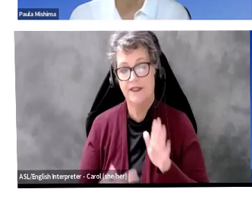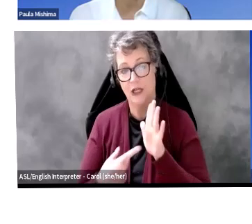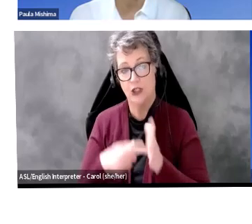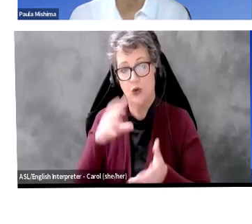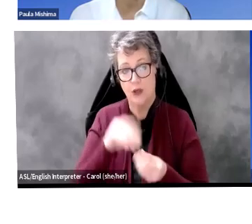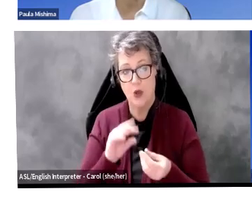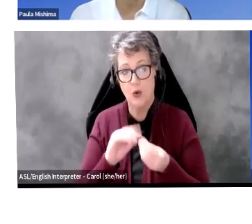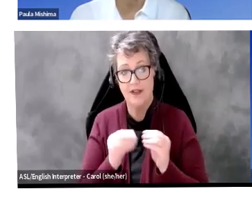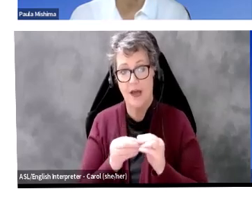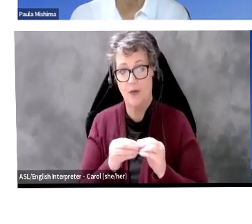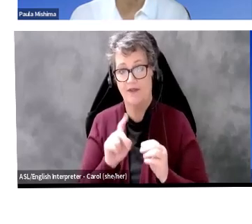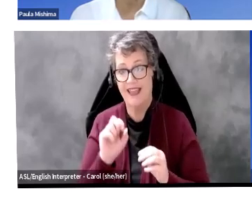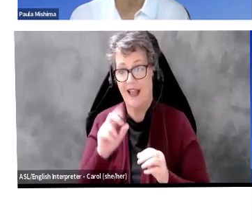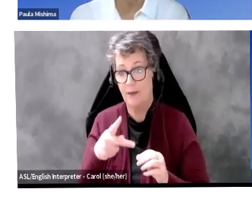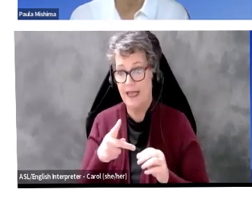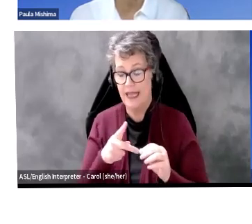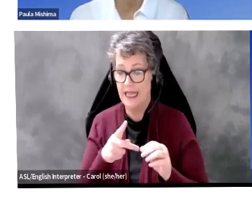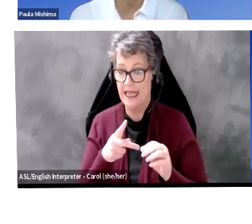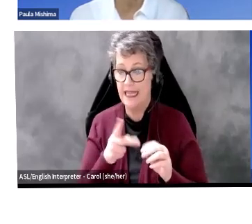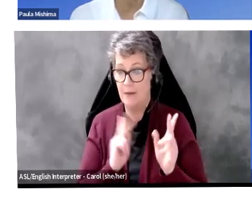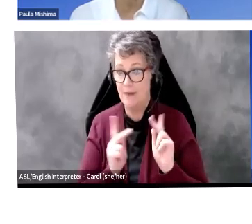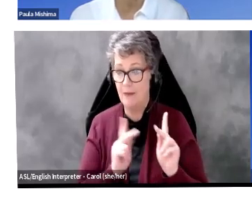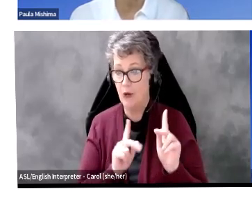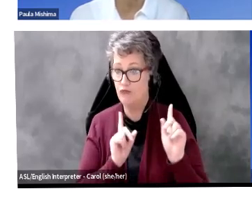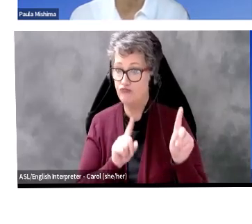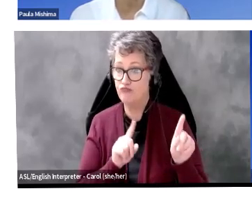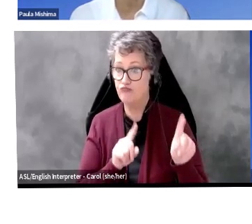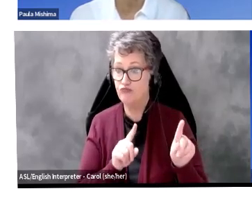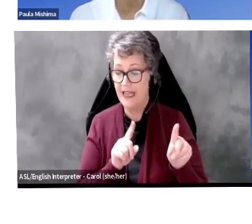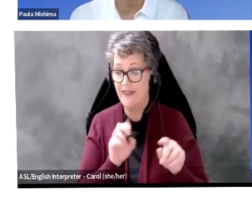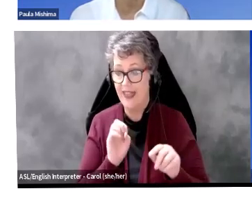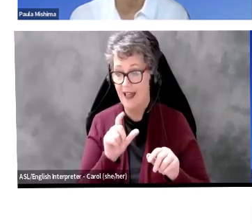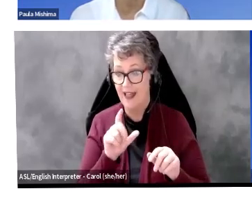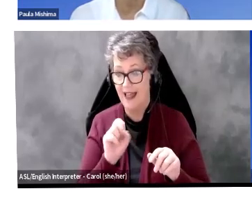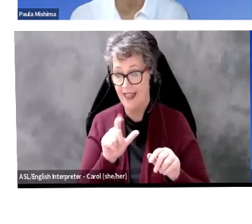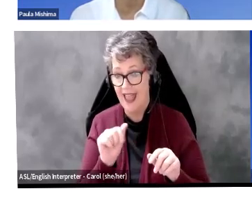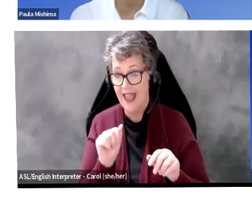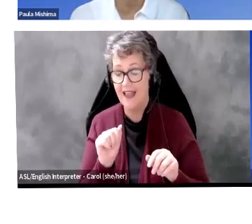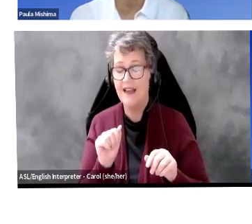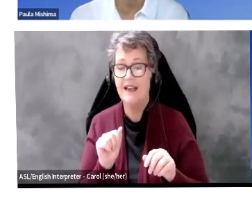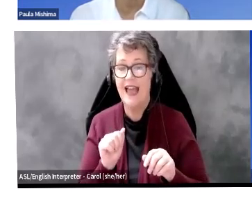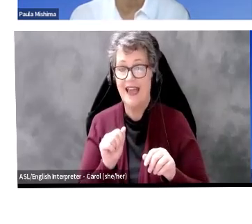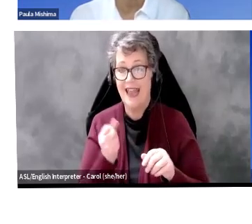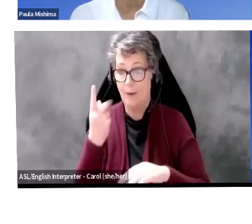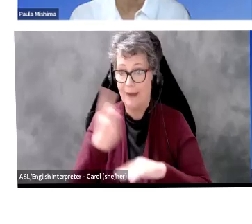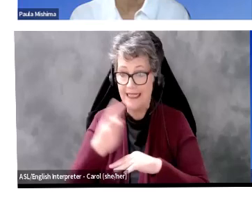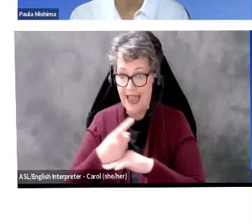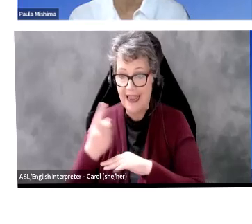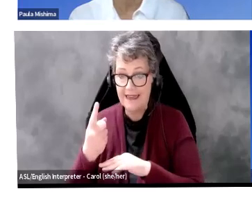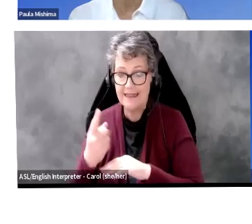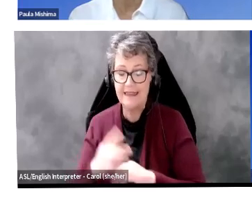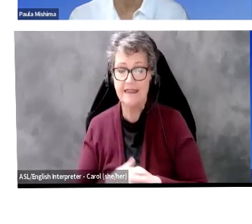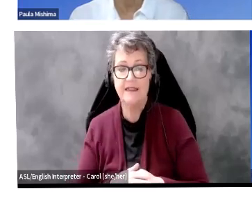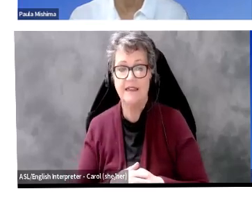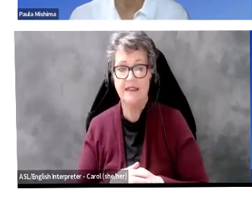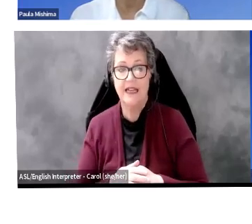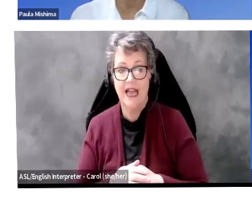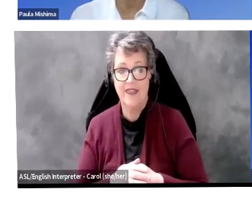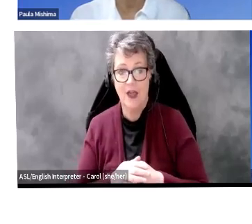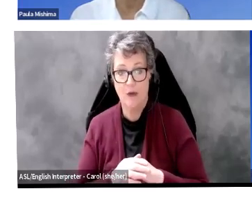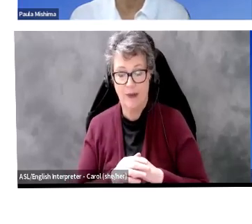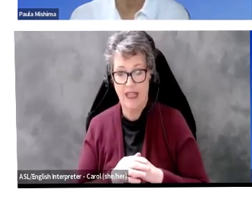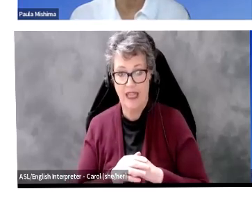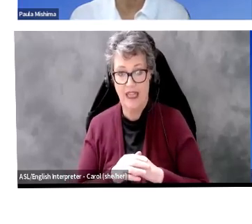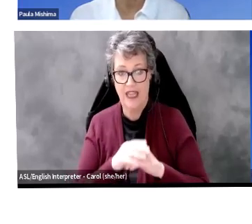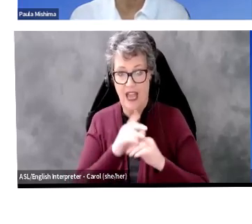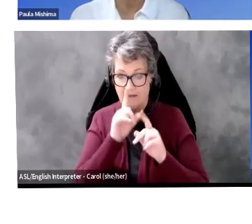total number of ELP participants in your LEA, as well as the number of days. There will be a drill down to student